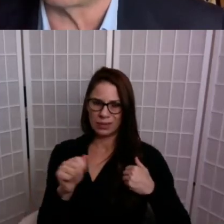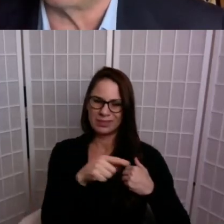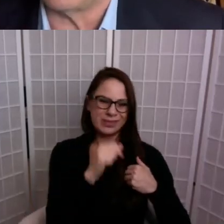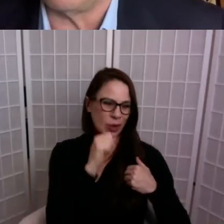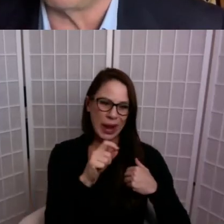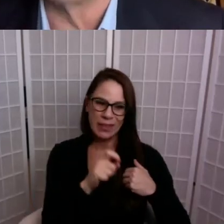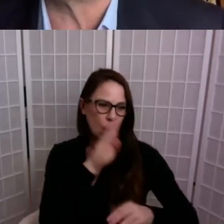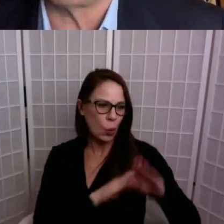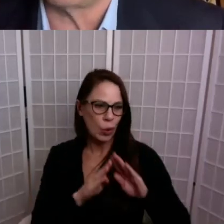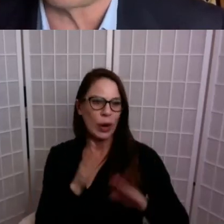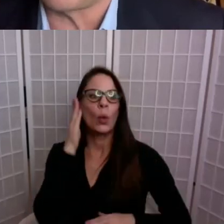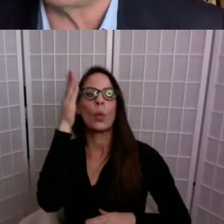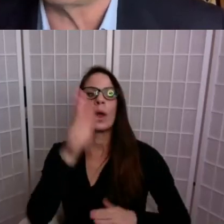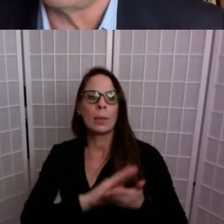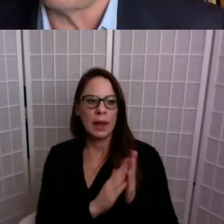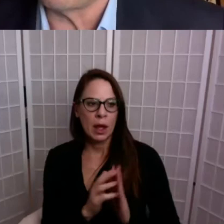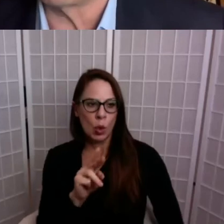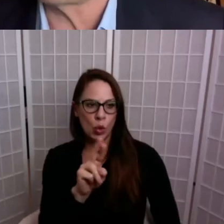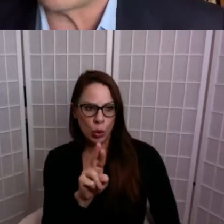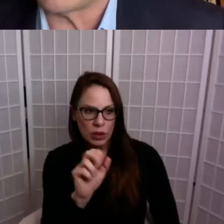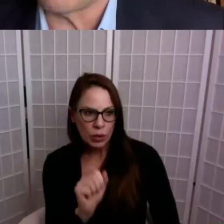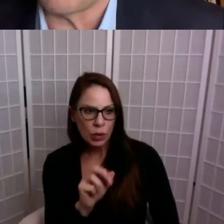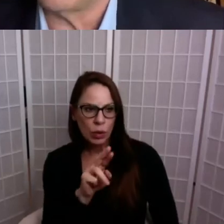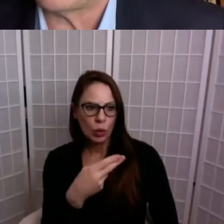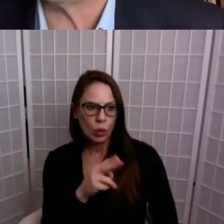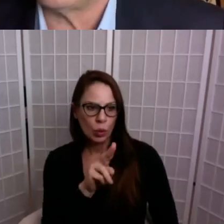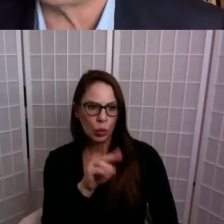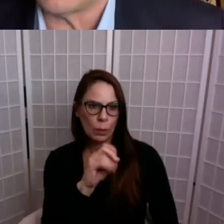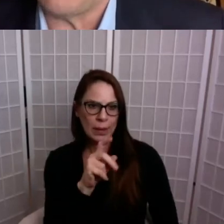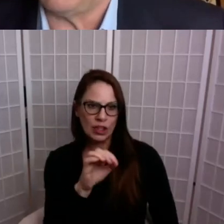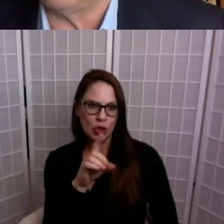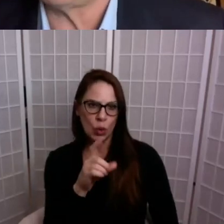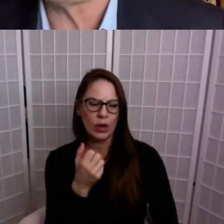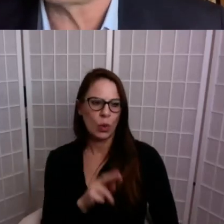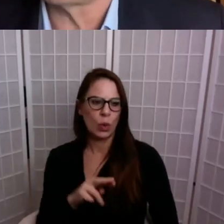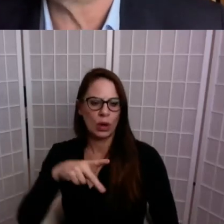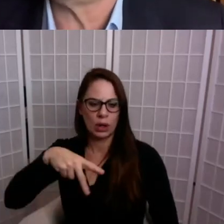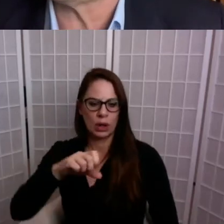going to become rheumatoid arthritis or psoriatic arthritis. That doesn't happen.